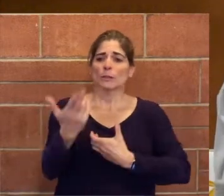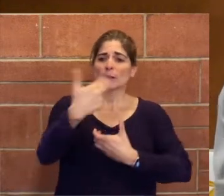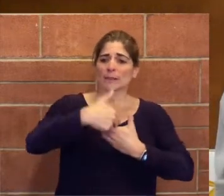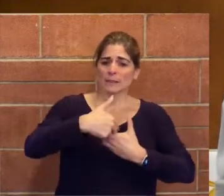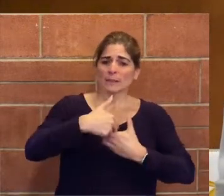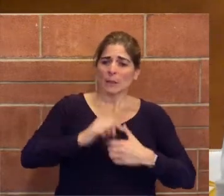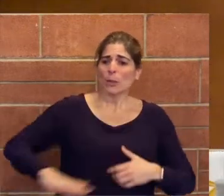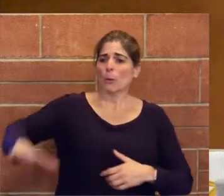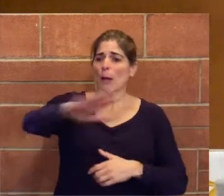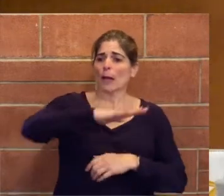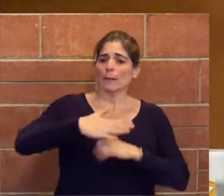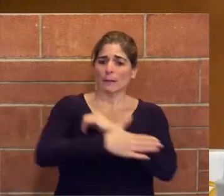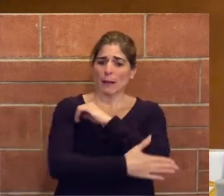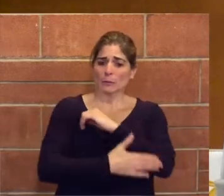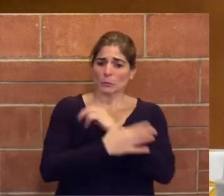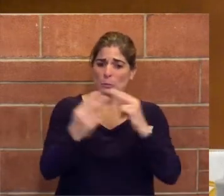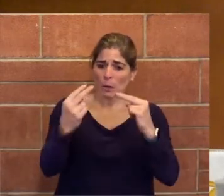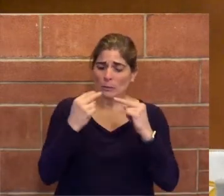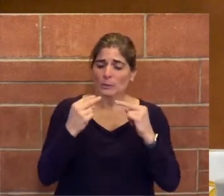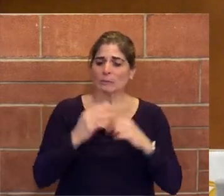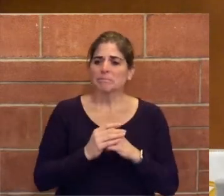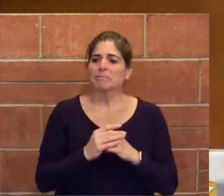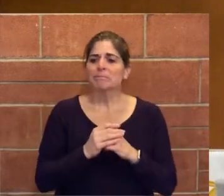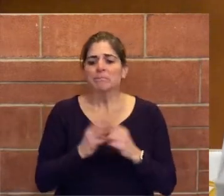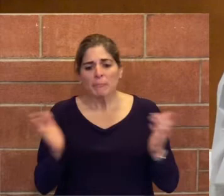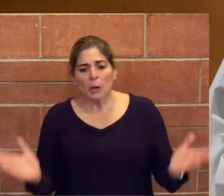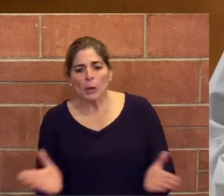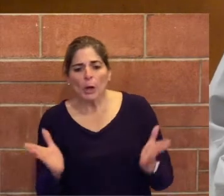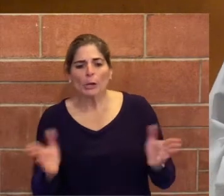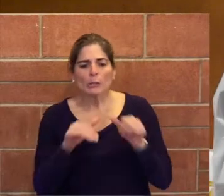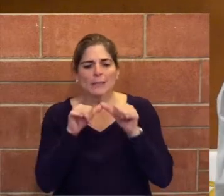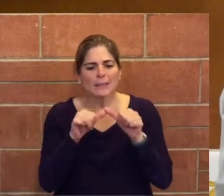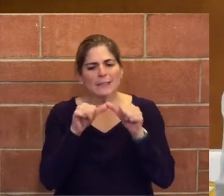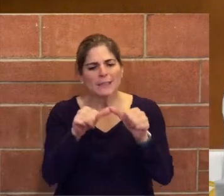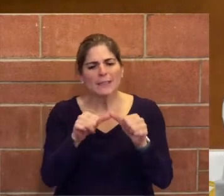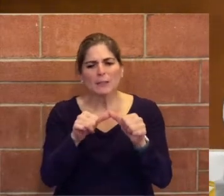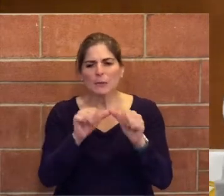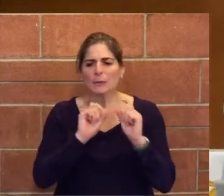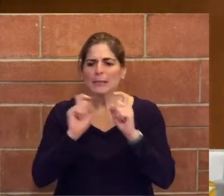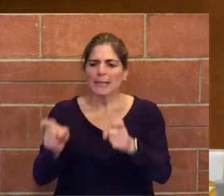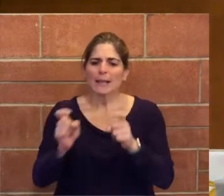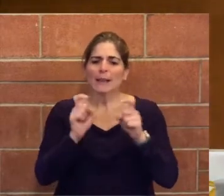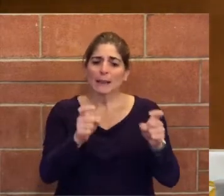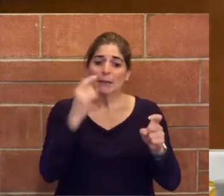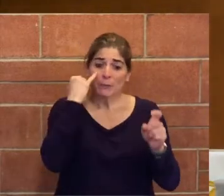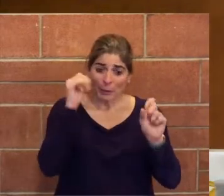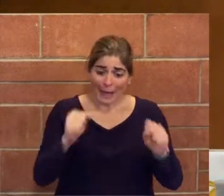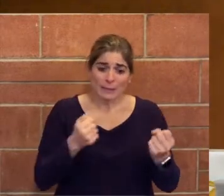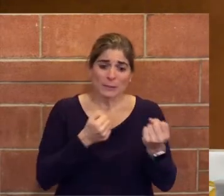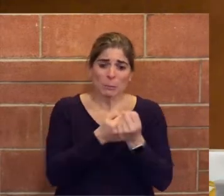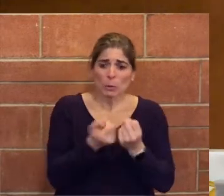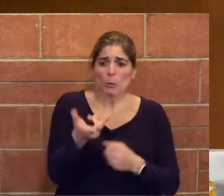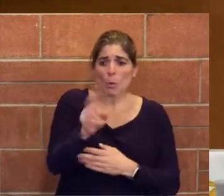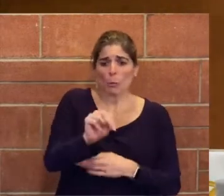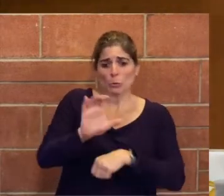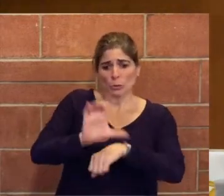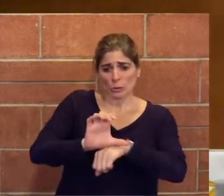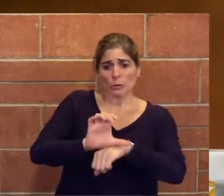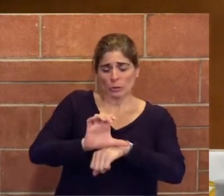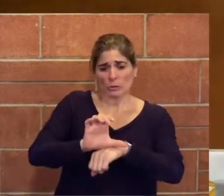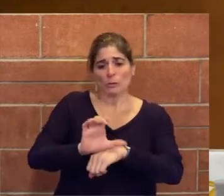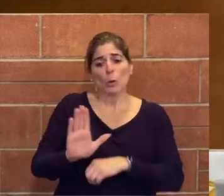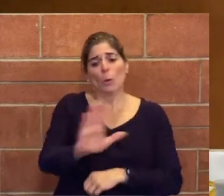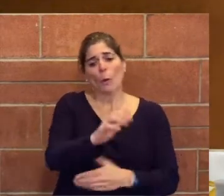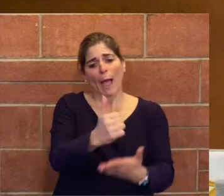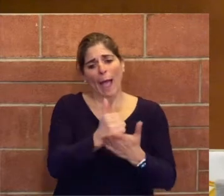congregations throughout our synod and throughout the country. And I'd also like to encourage you all to continue to contribute as you're able to support your